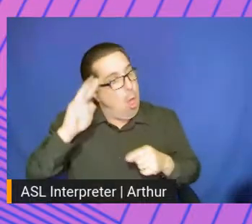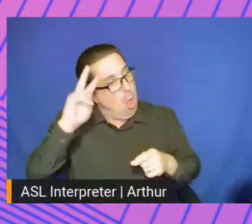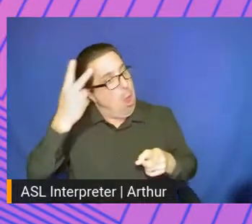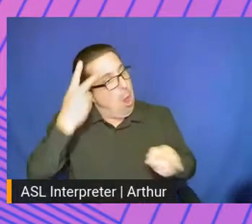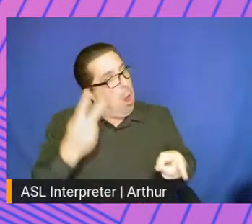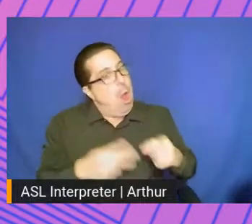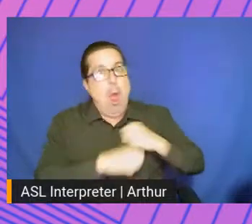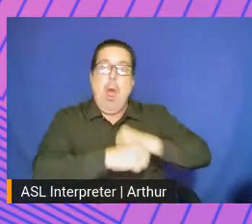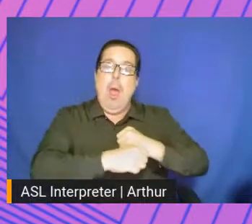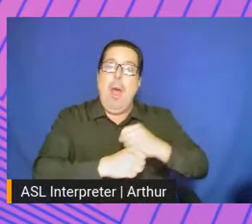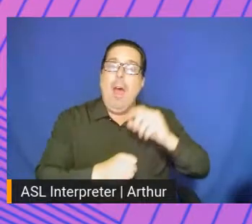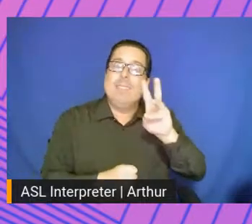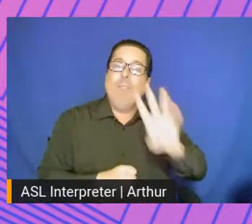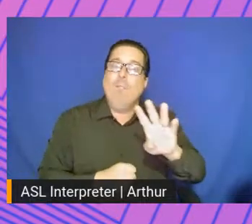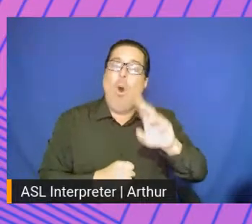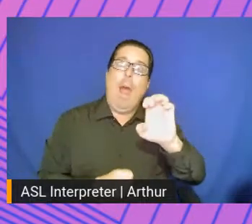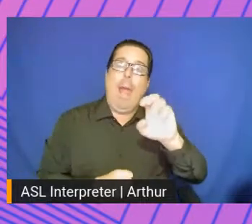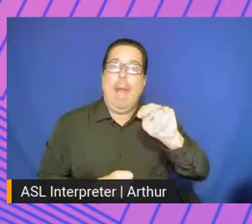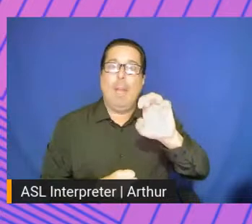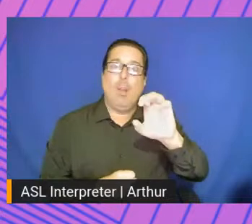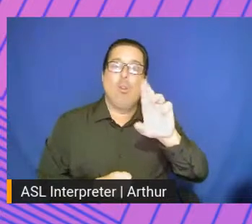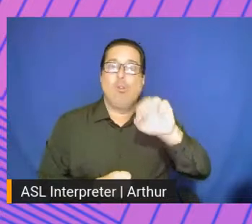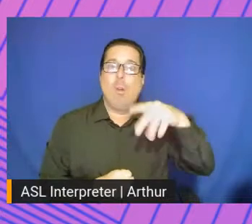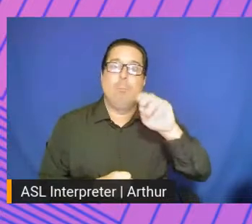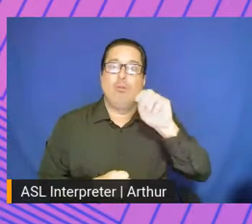actual encryption, and it is not. So